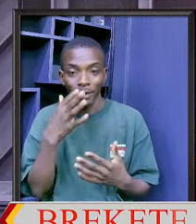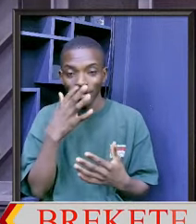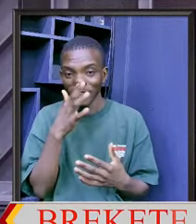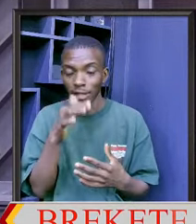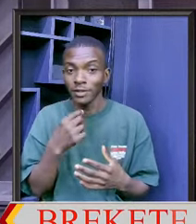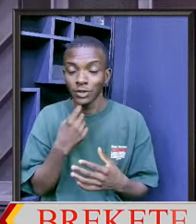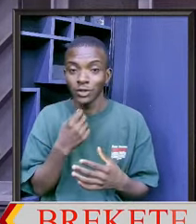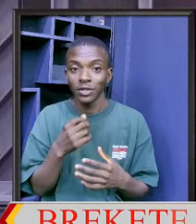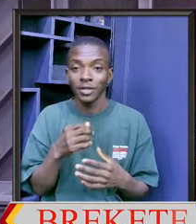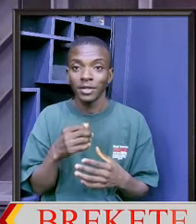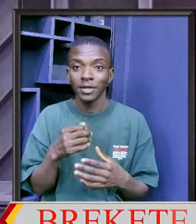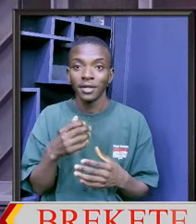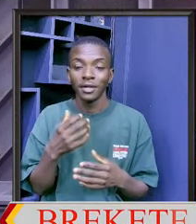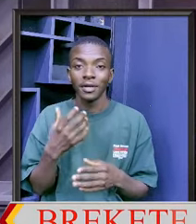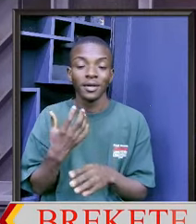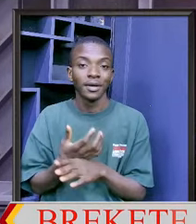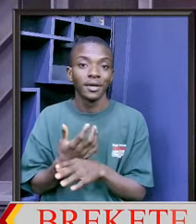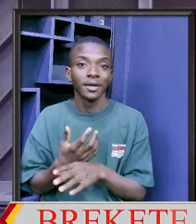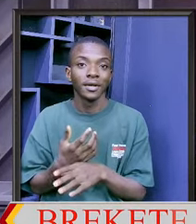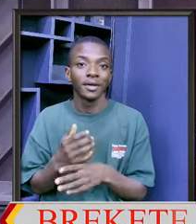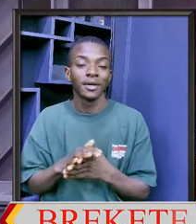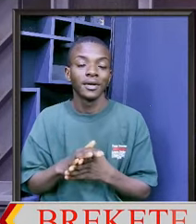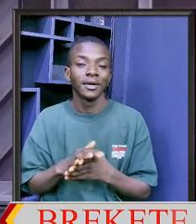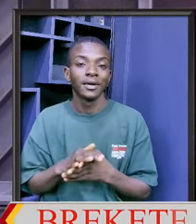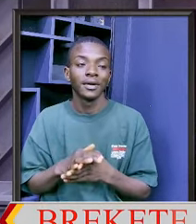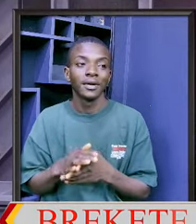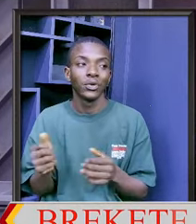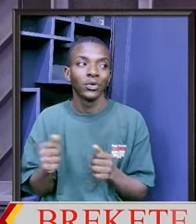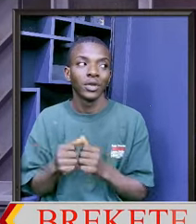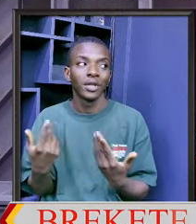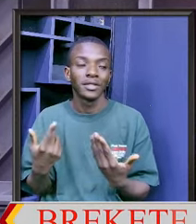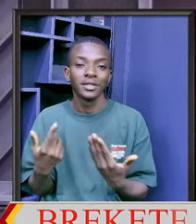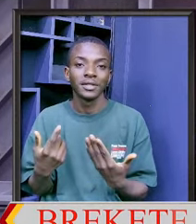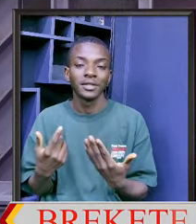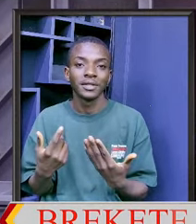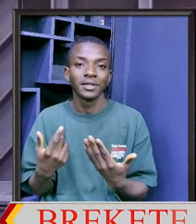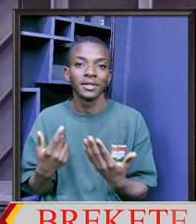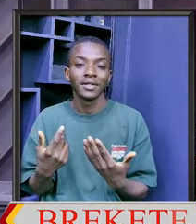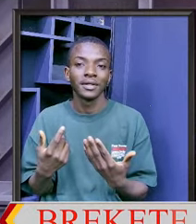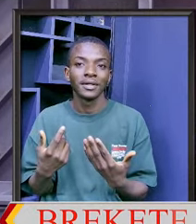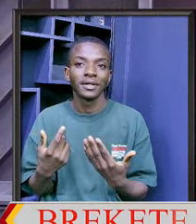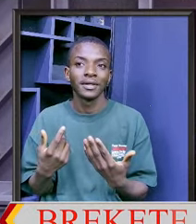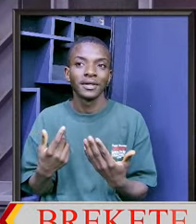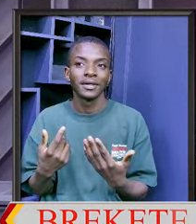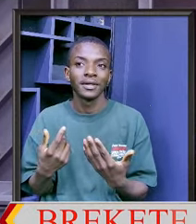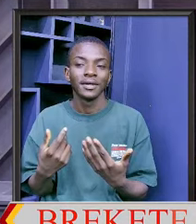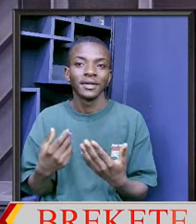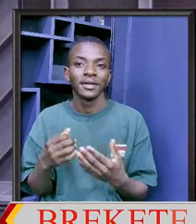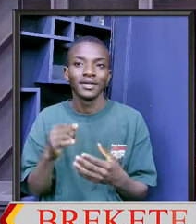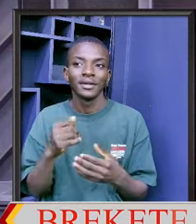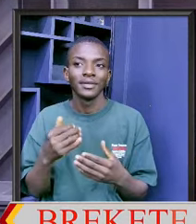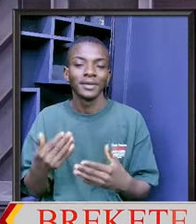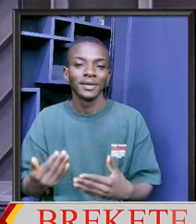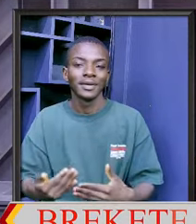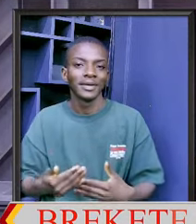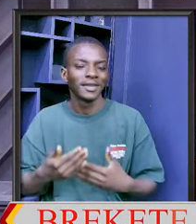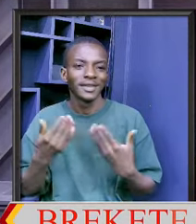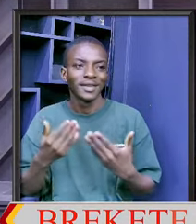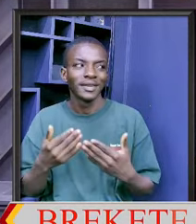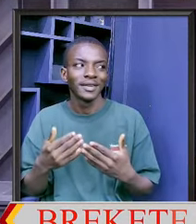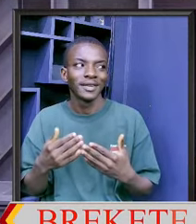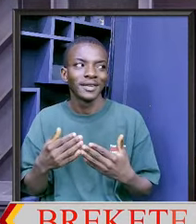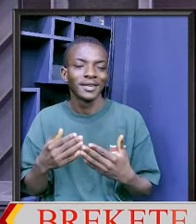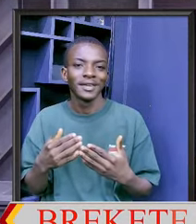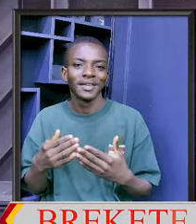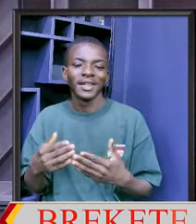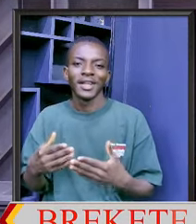Yes, sir. Cripple. Yes. With this. See, I'm so